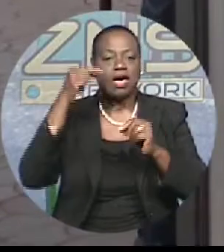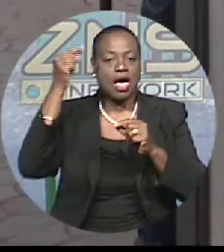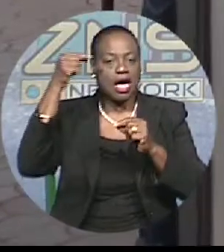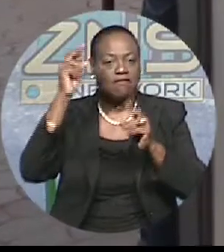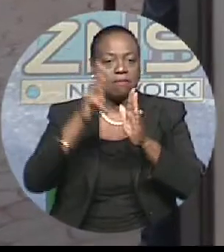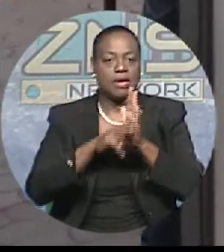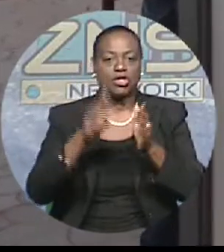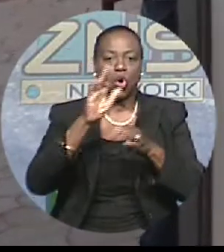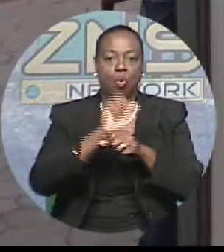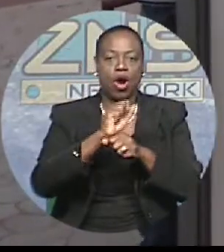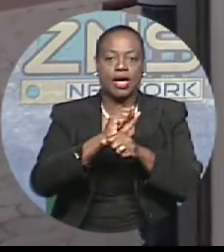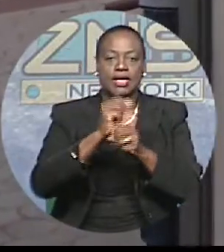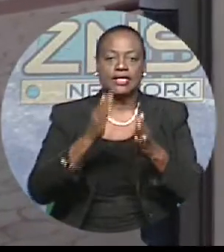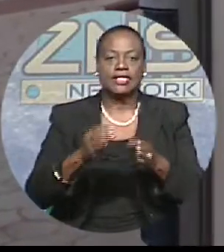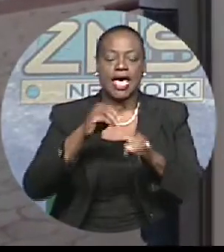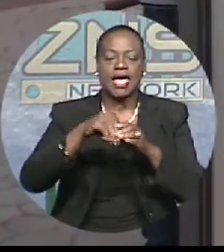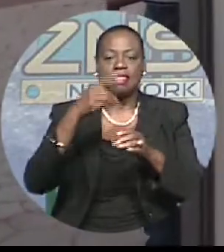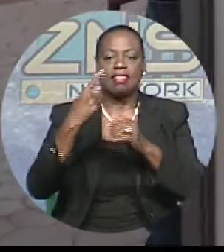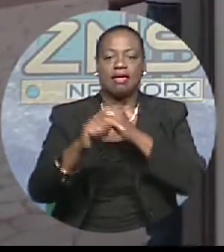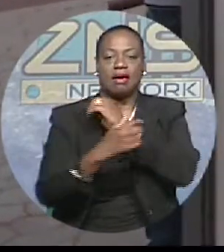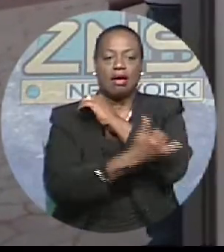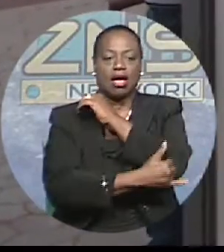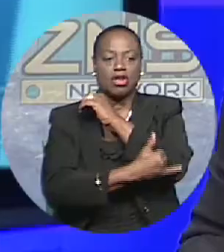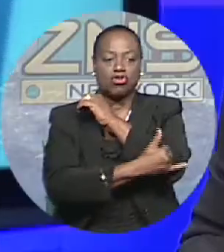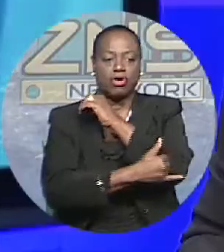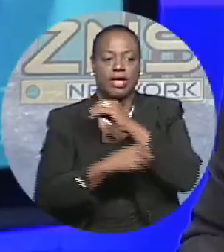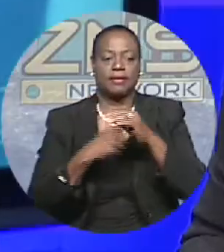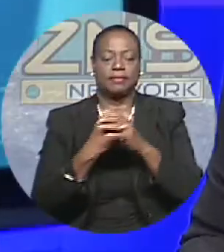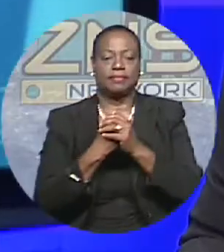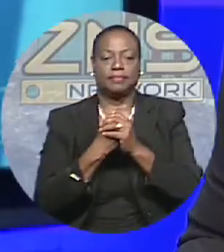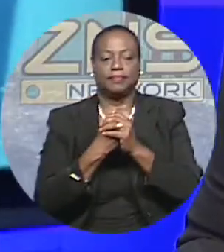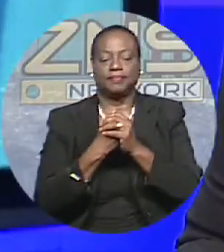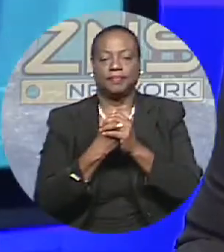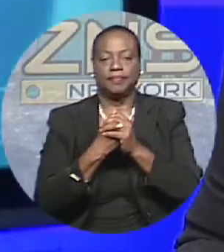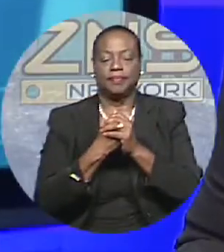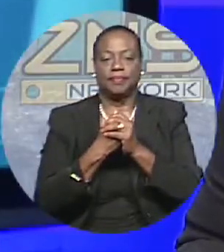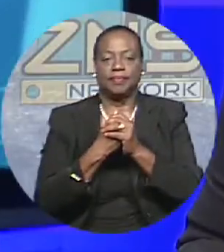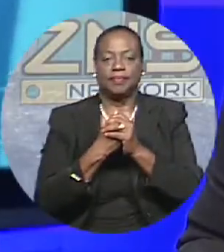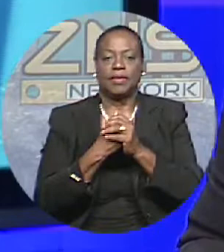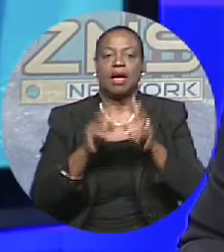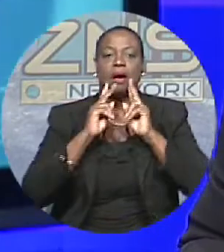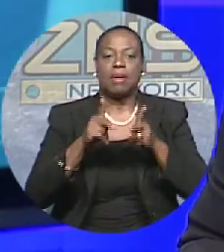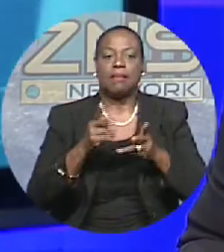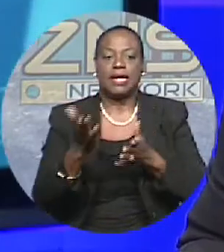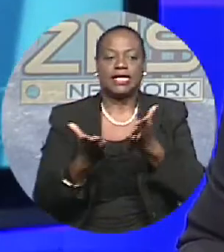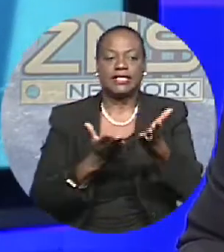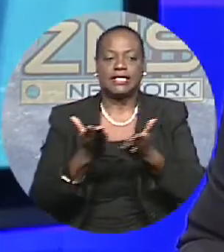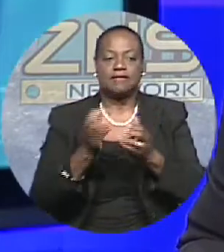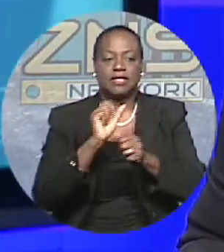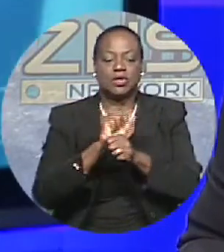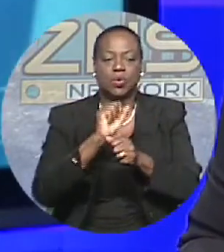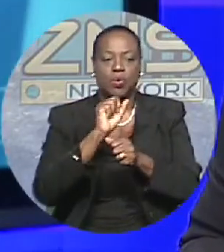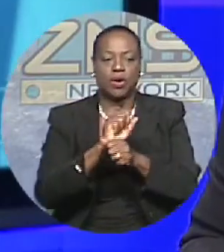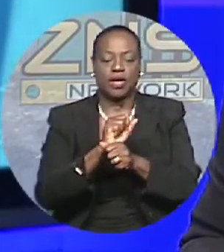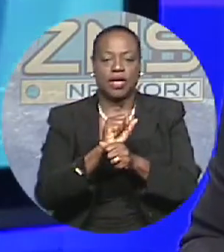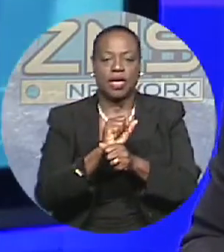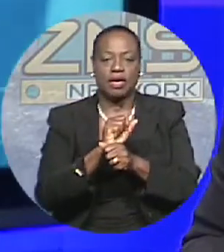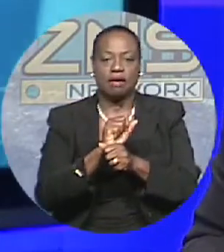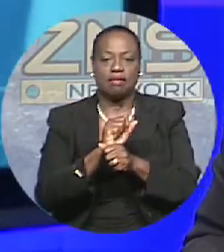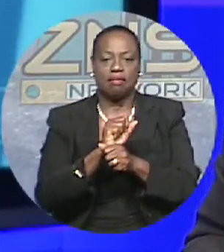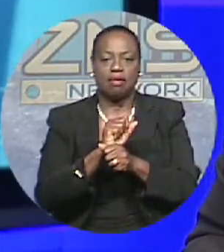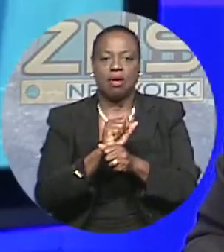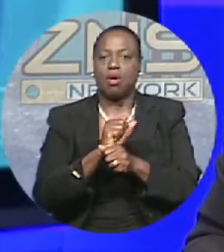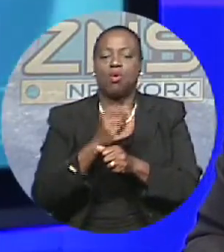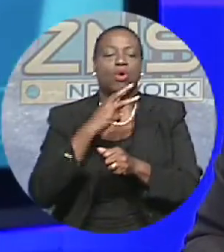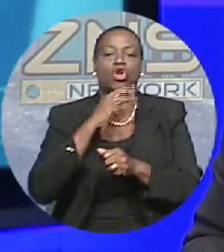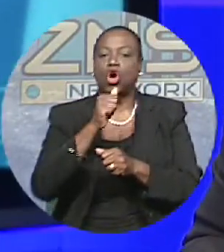country. Charisma Robinson, ZNS Network News. Thanks, Charisma. Well, public servants weren't the only ones heading to the polls this